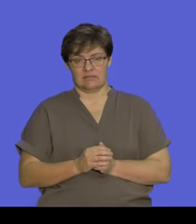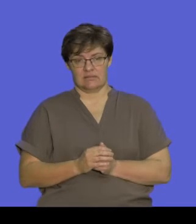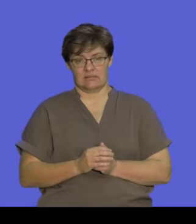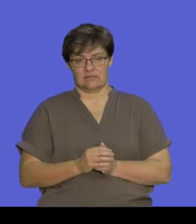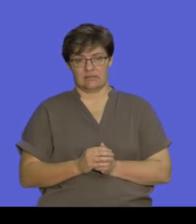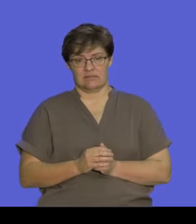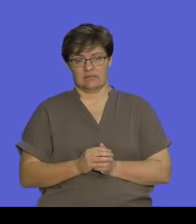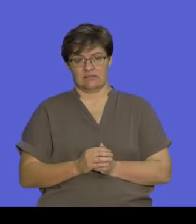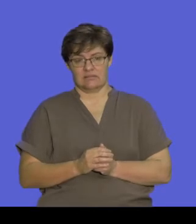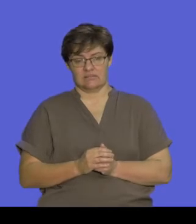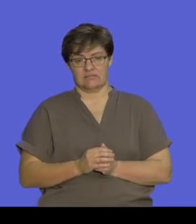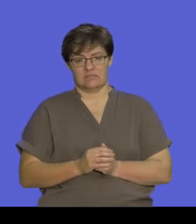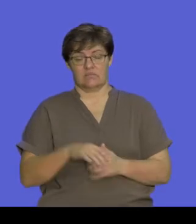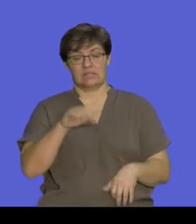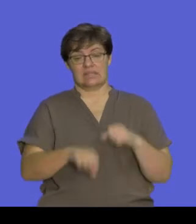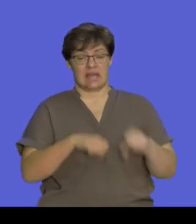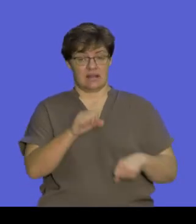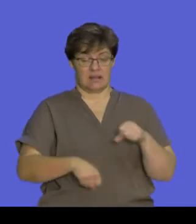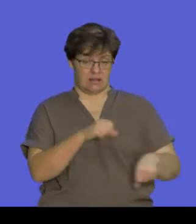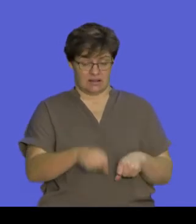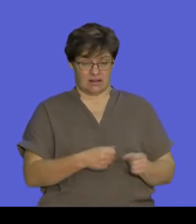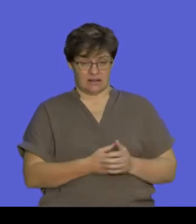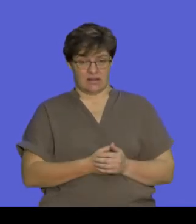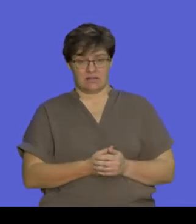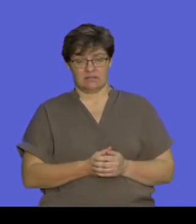So when he cycles, he's